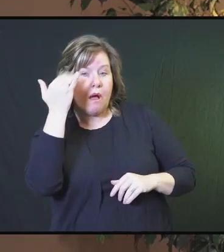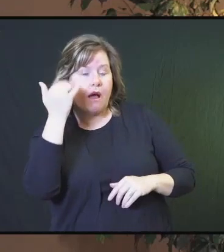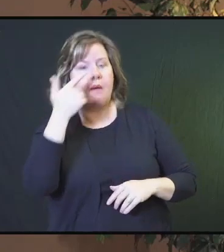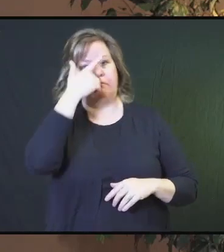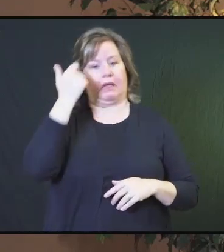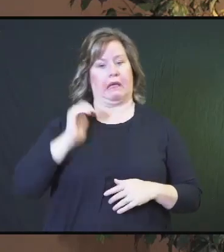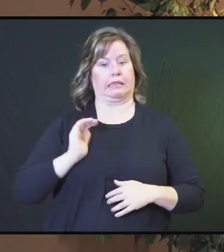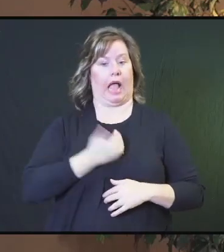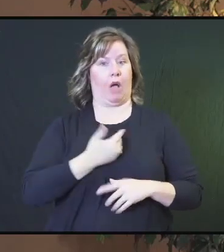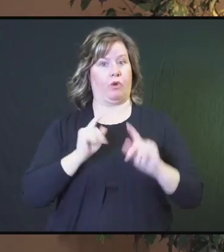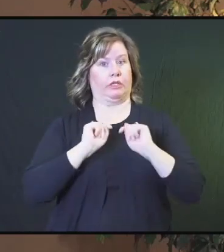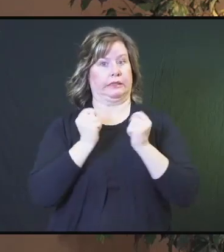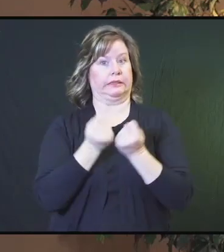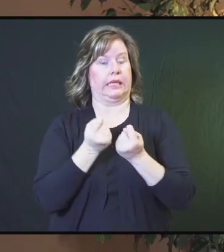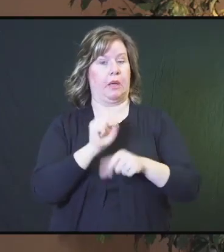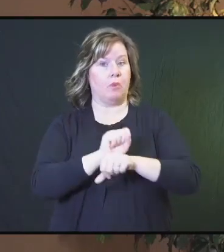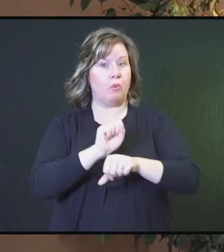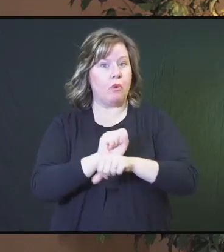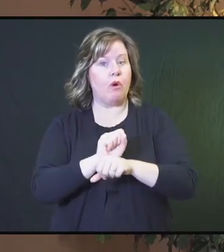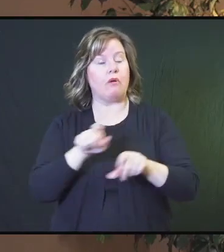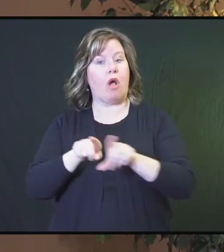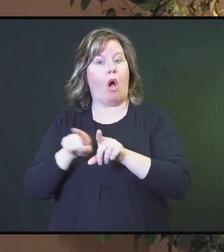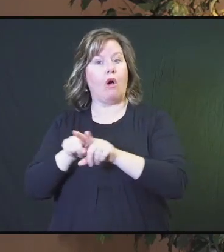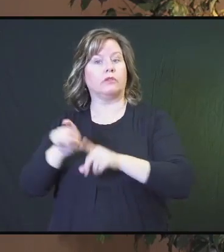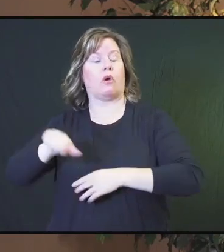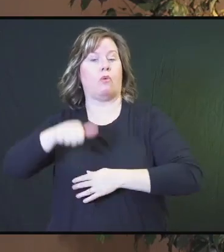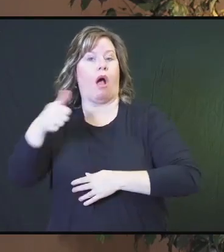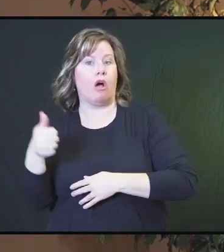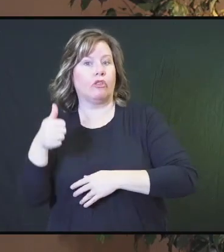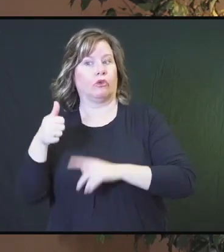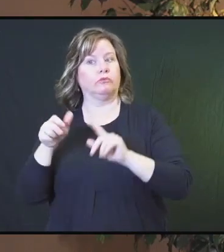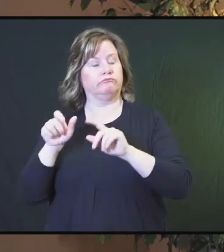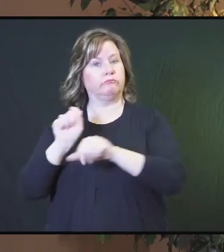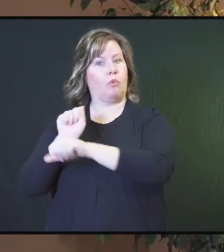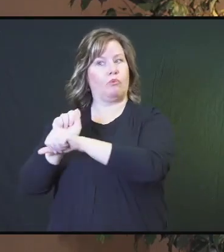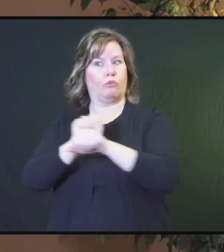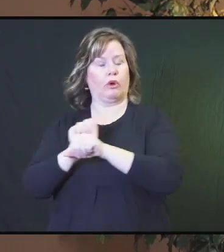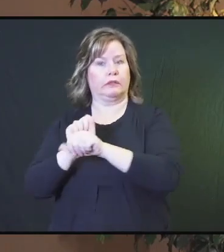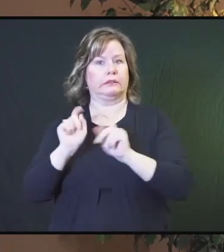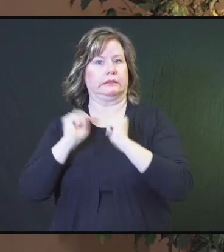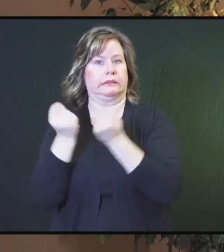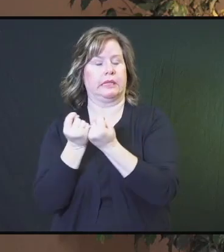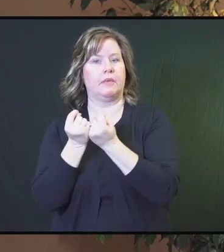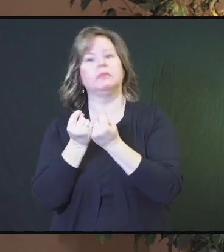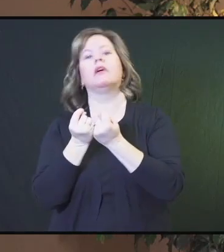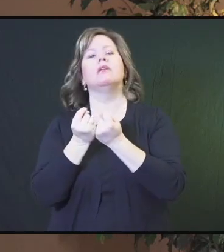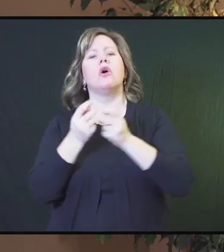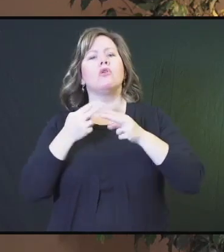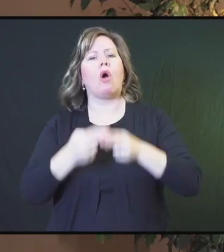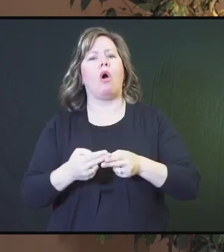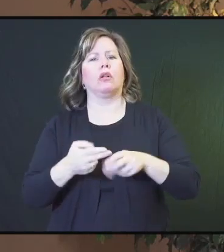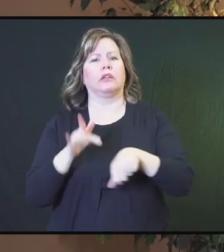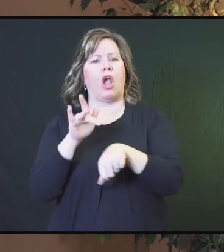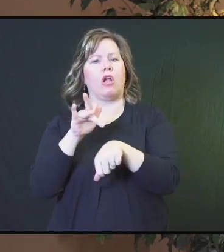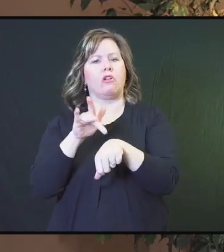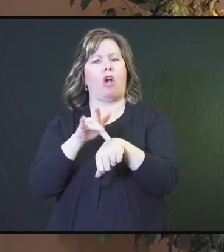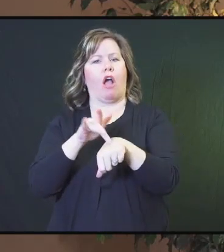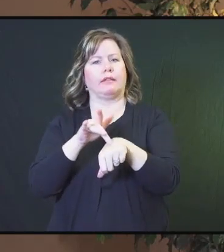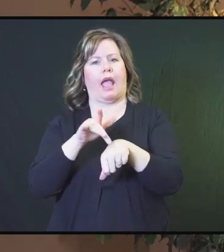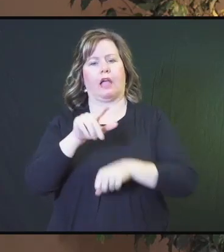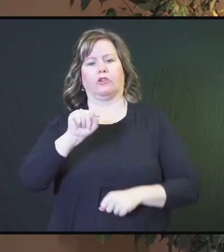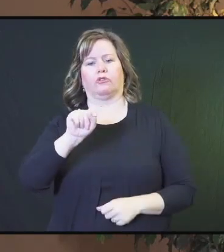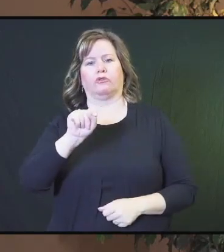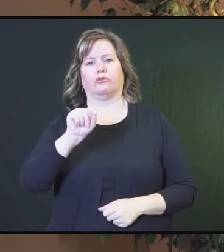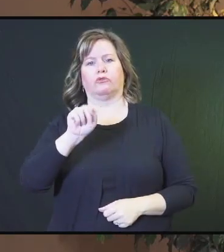of others we've done with contact tracing, which is the process of when we learn of a case, we contact that